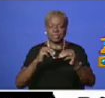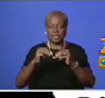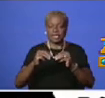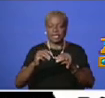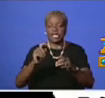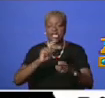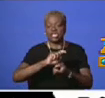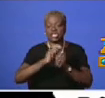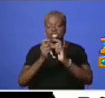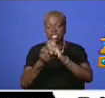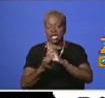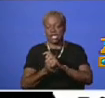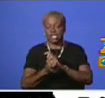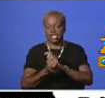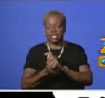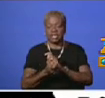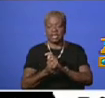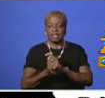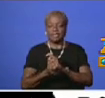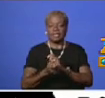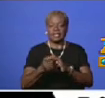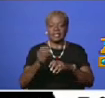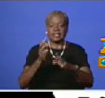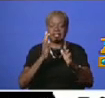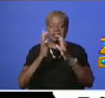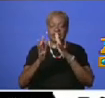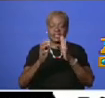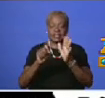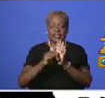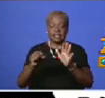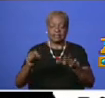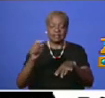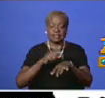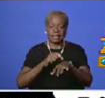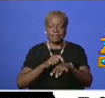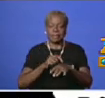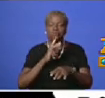timing based on real-time information received through video stream.